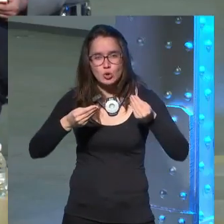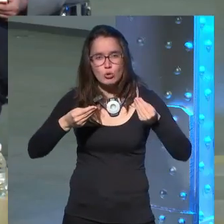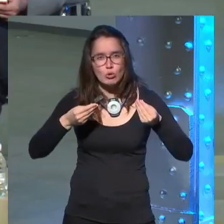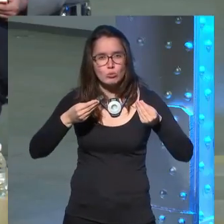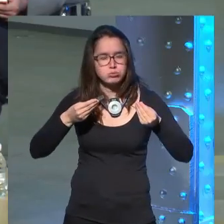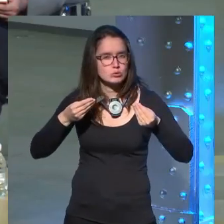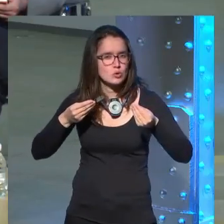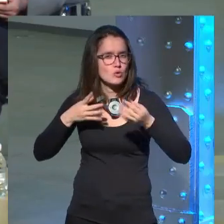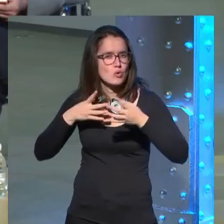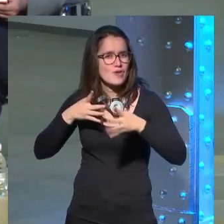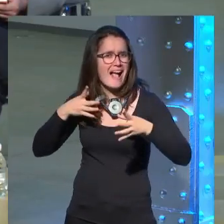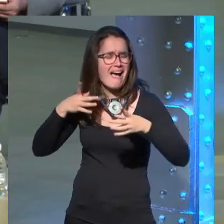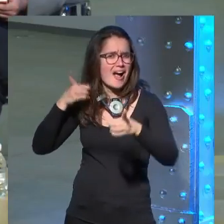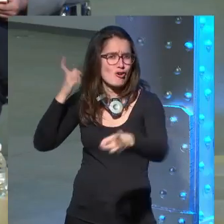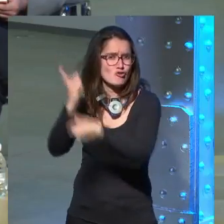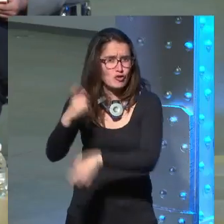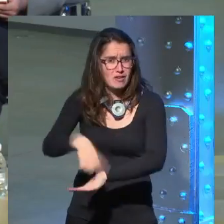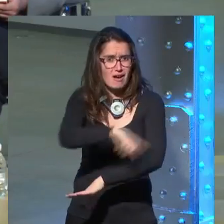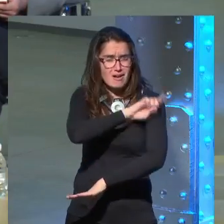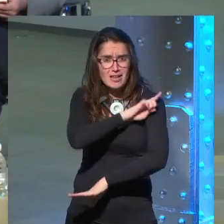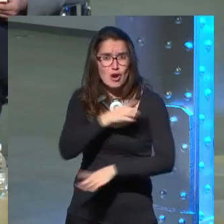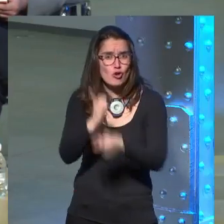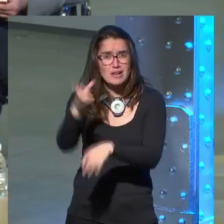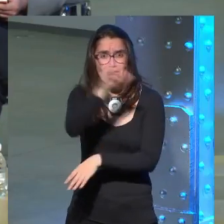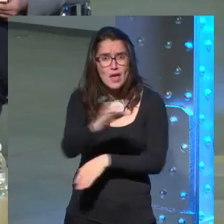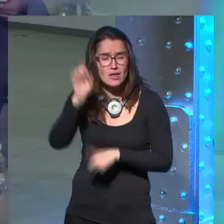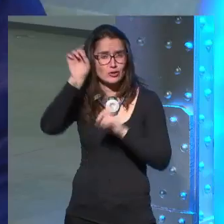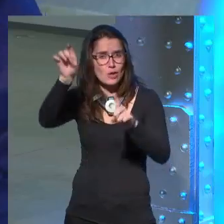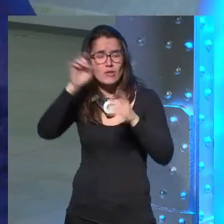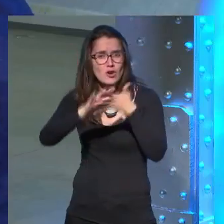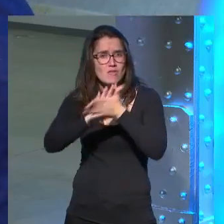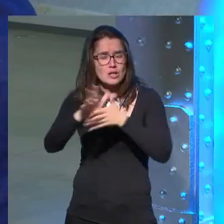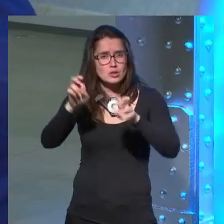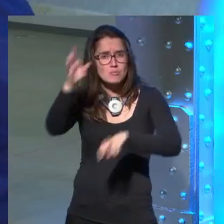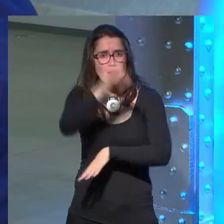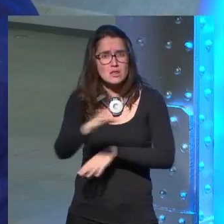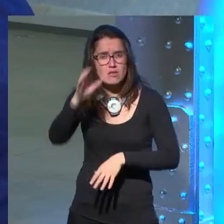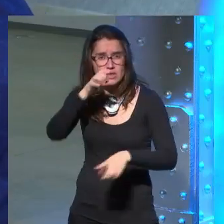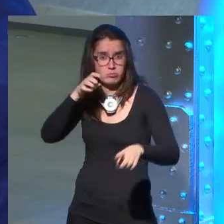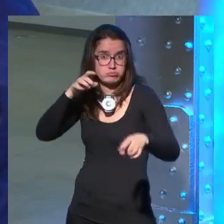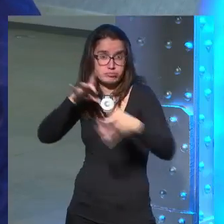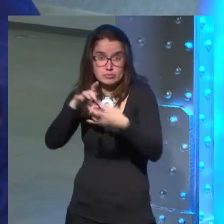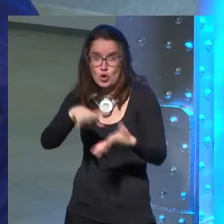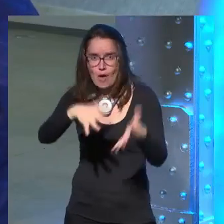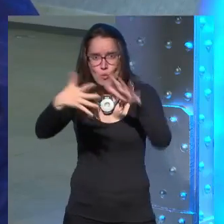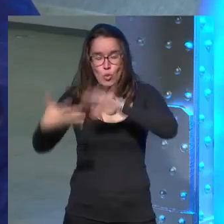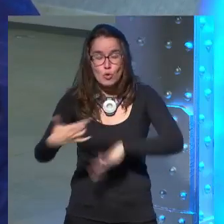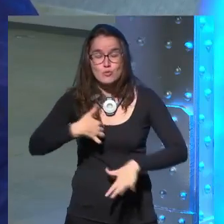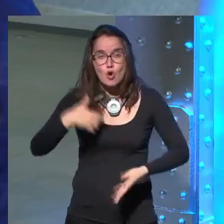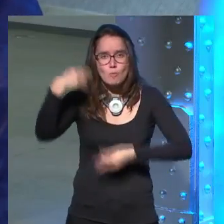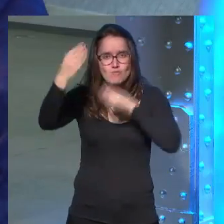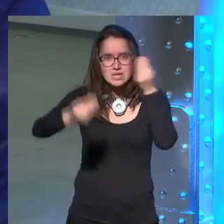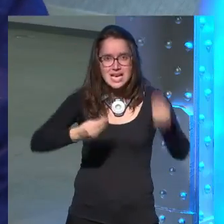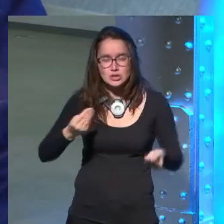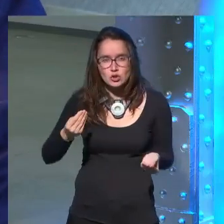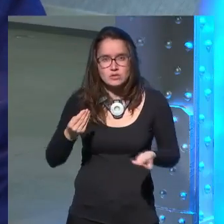science, in particular talking about the science that he's involved in, evolution. However, I think that this debate